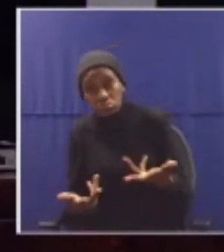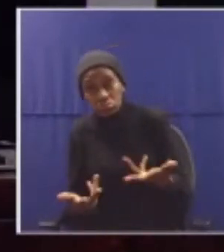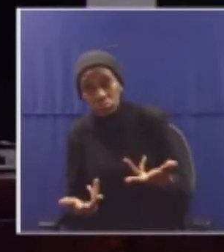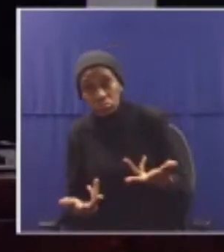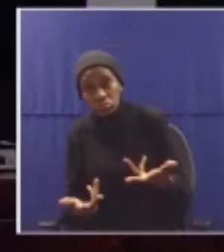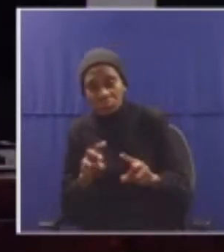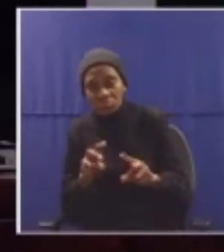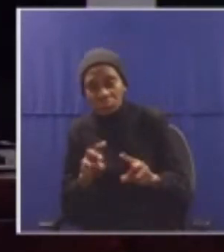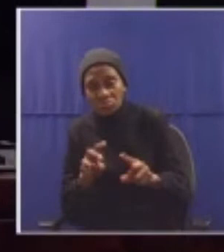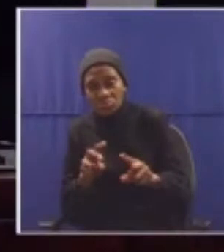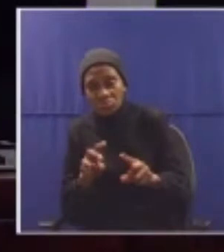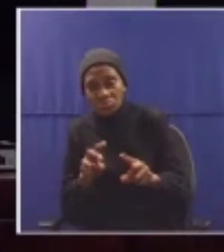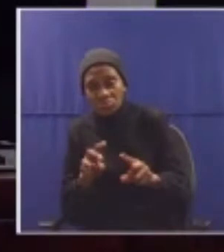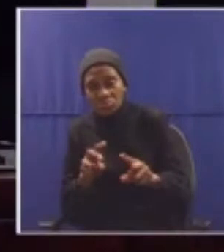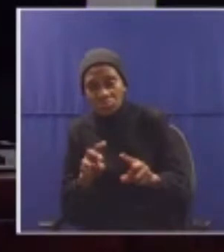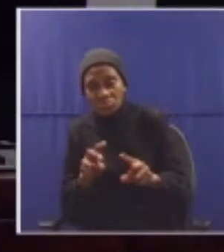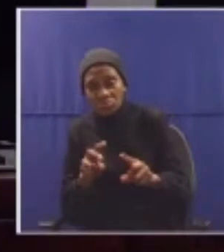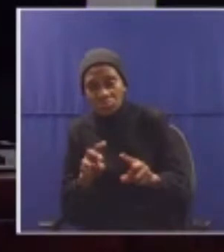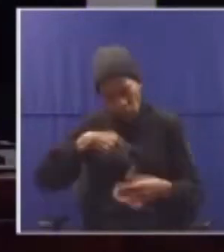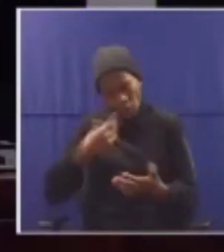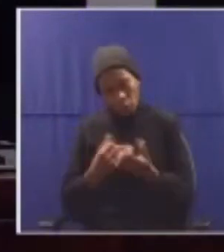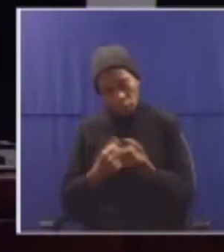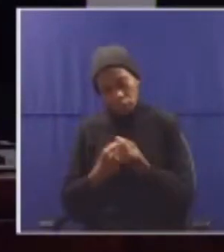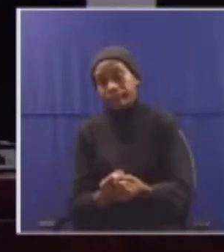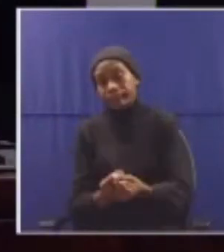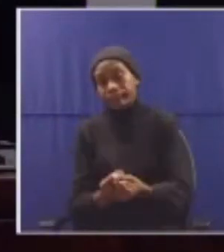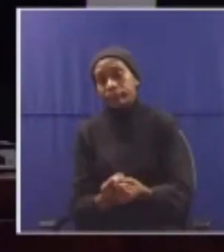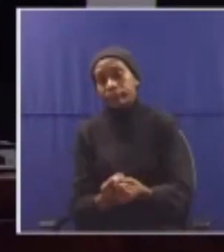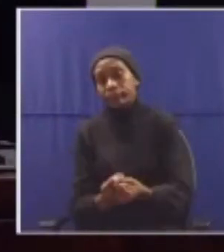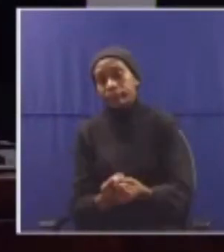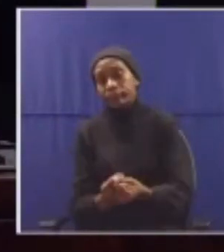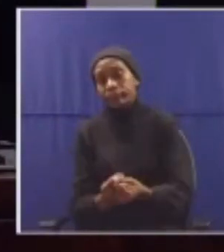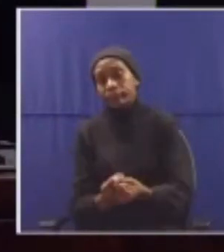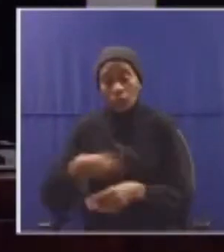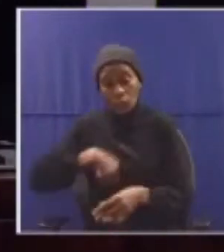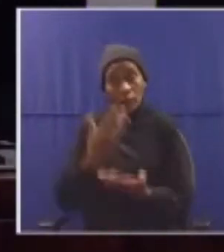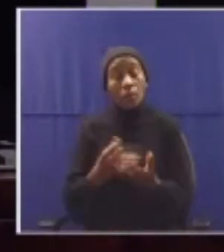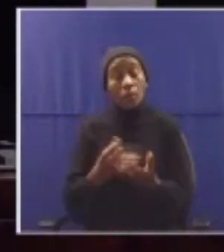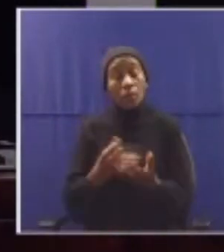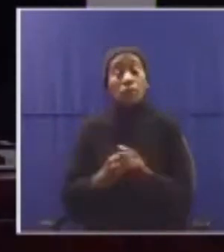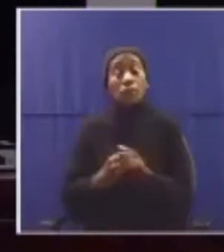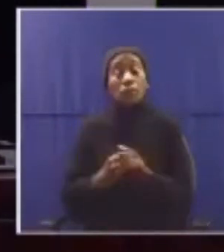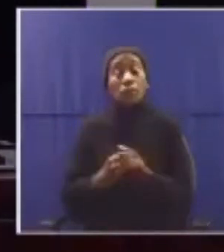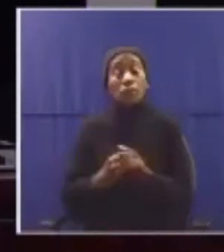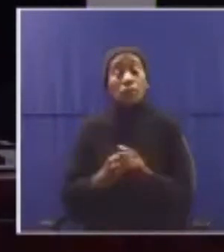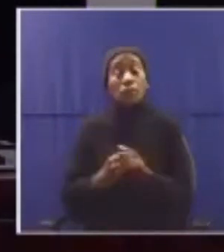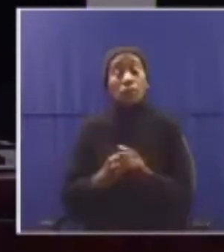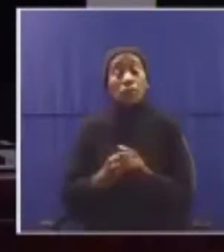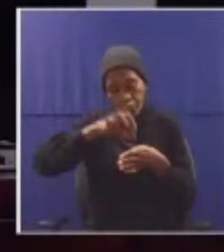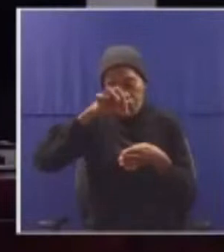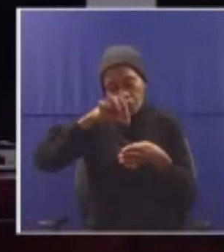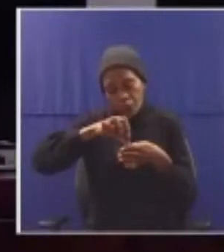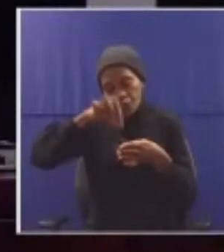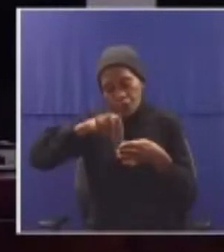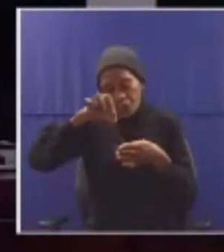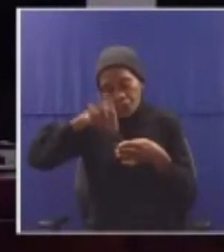various skills, but also supporting them with seeds and